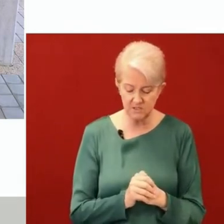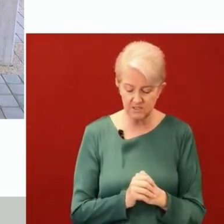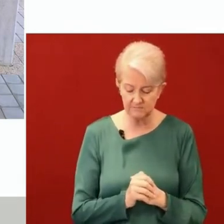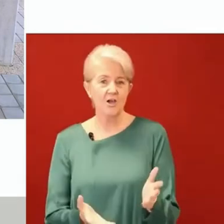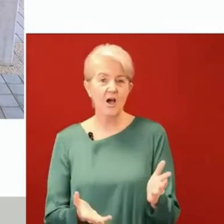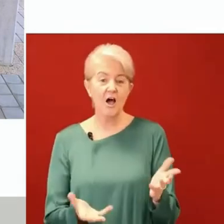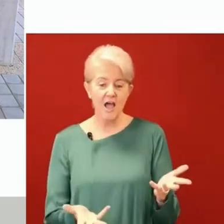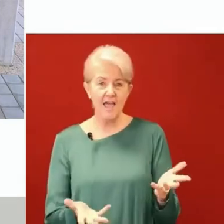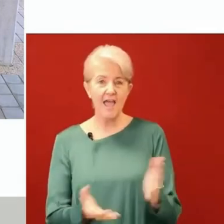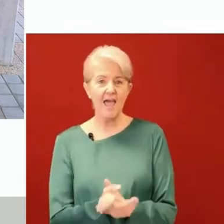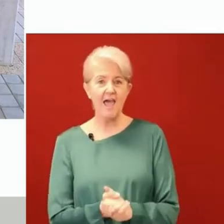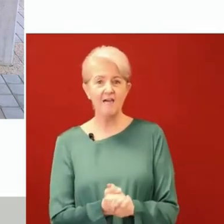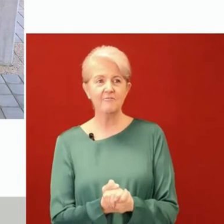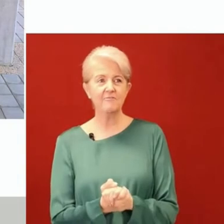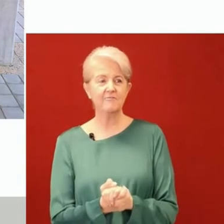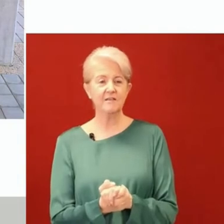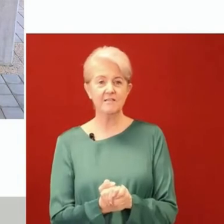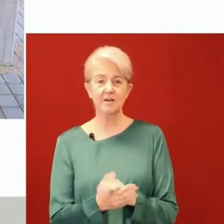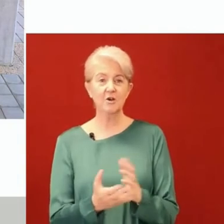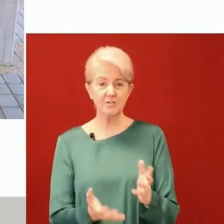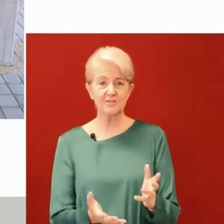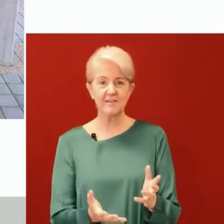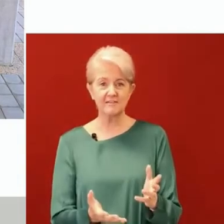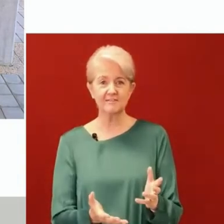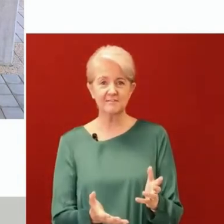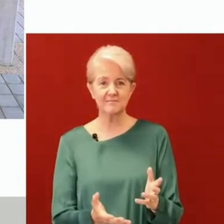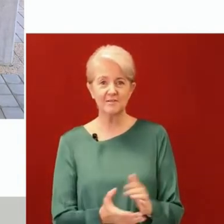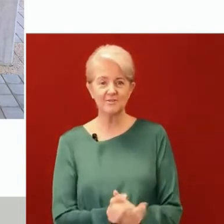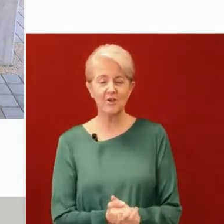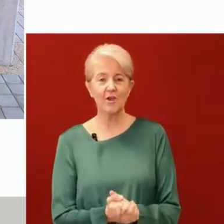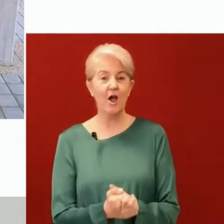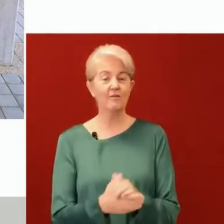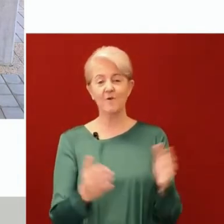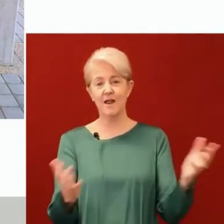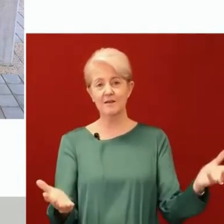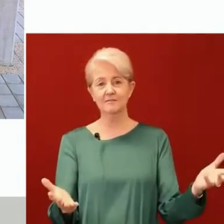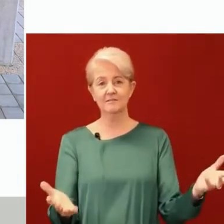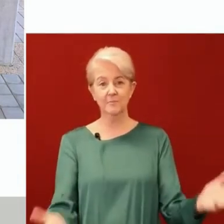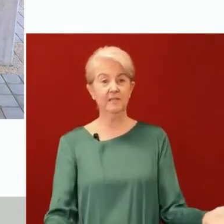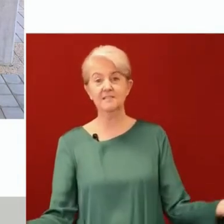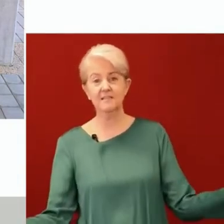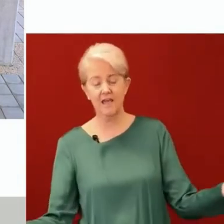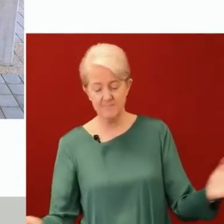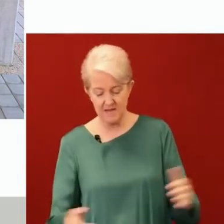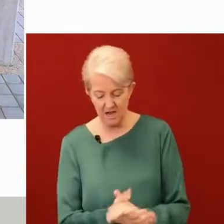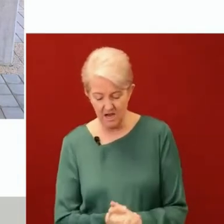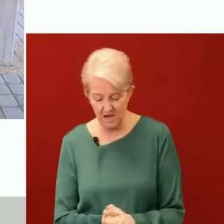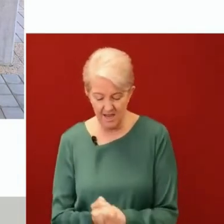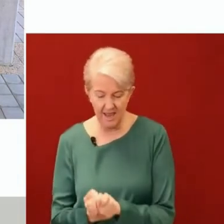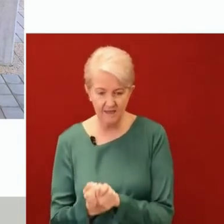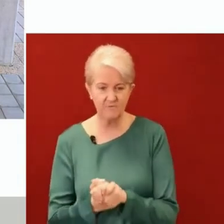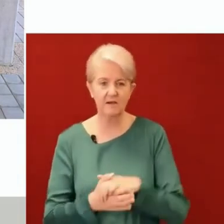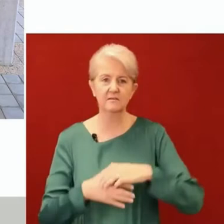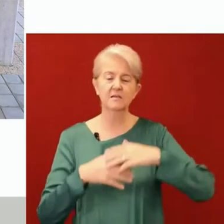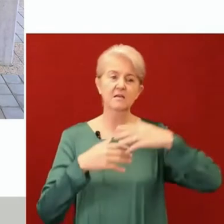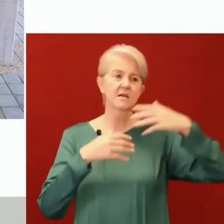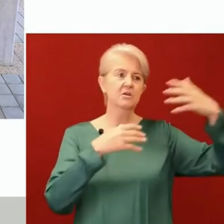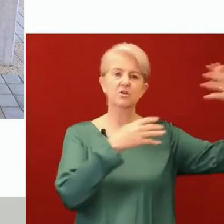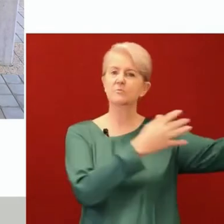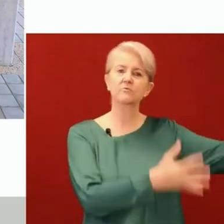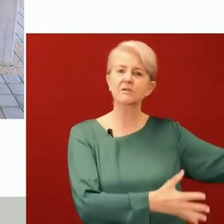assistant commissioner. I have done lots of things. So I've run the police academy. I have